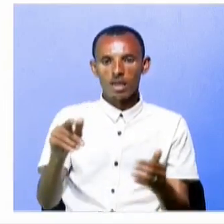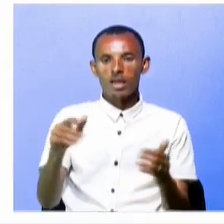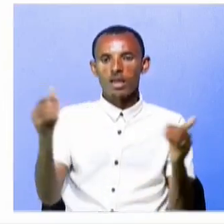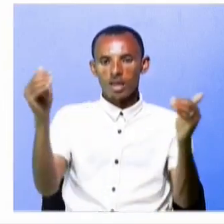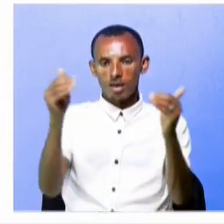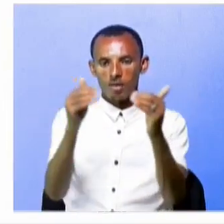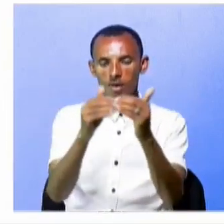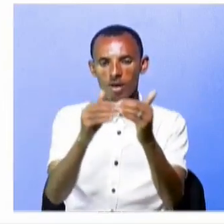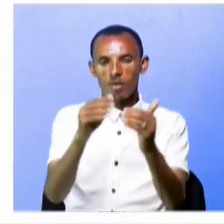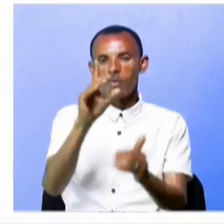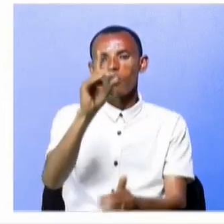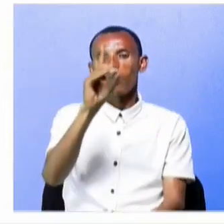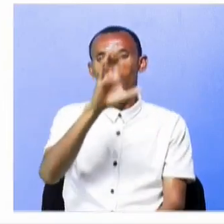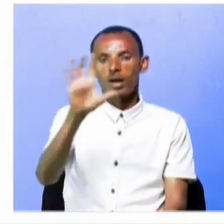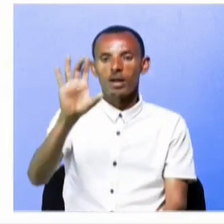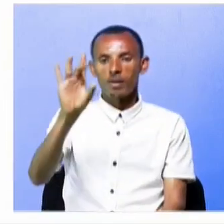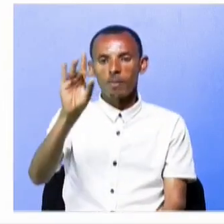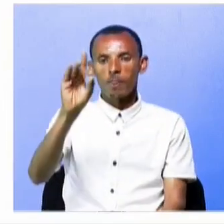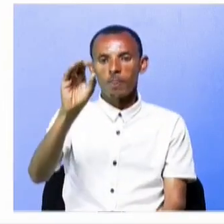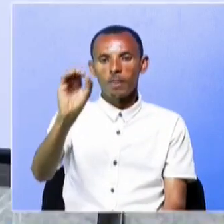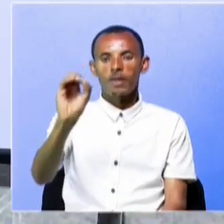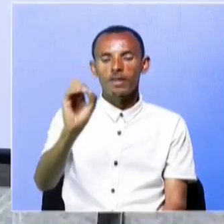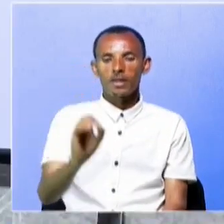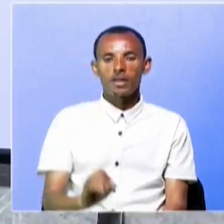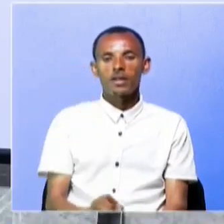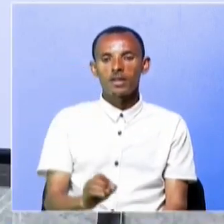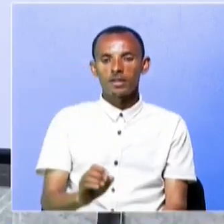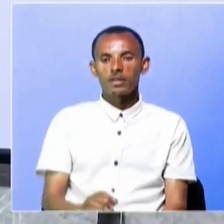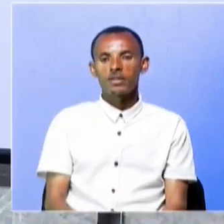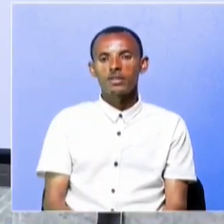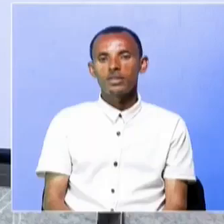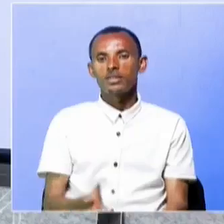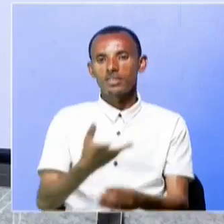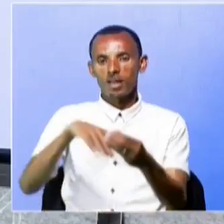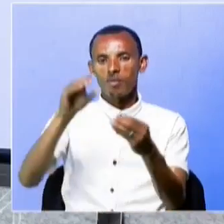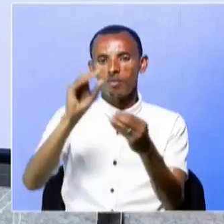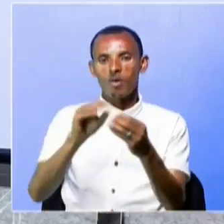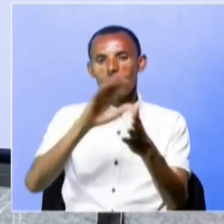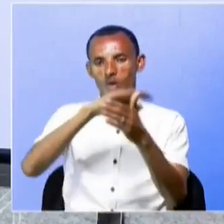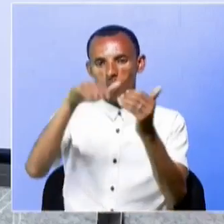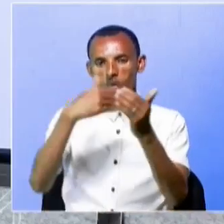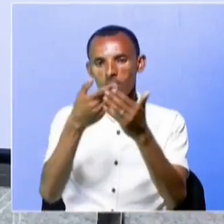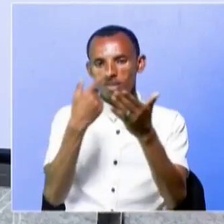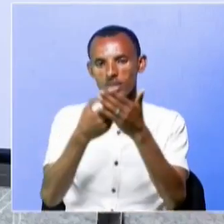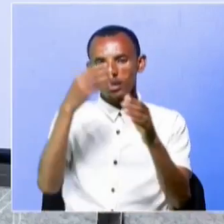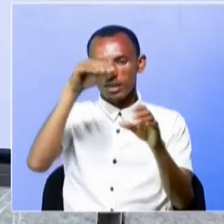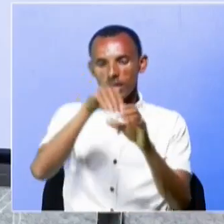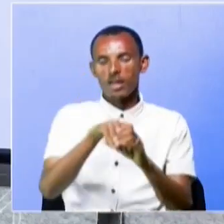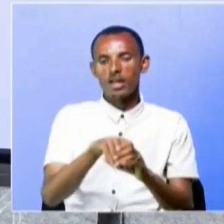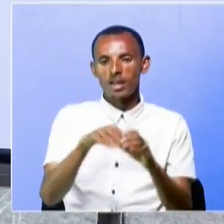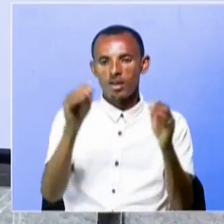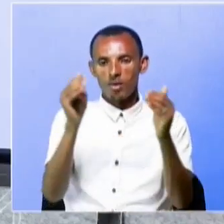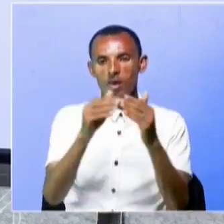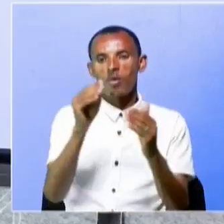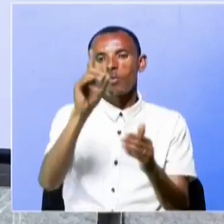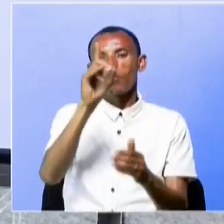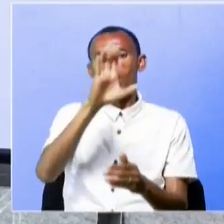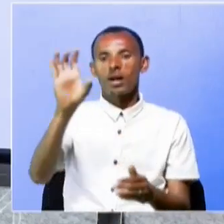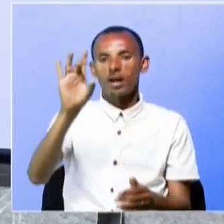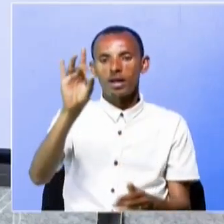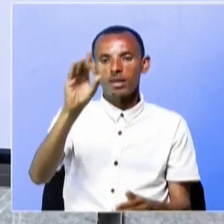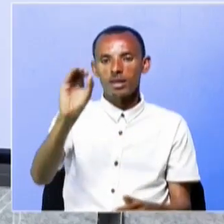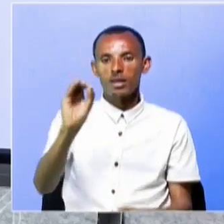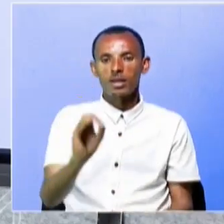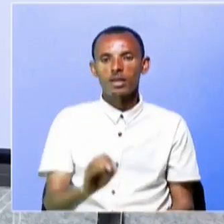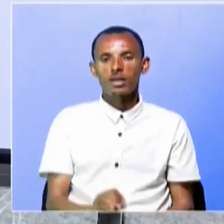give us 180 degree, right? The sum of all this interior must be 180 degree.